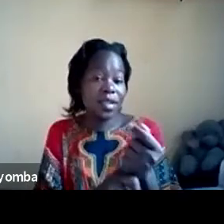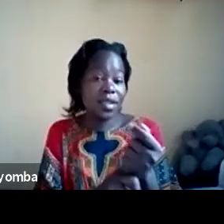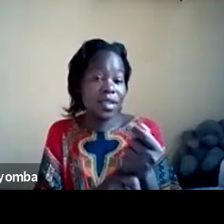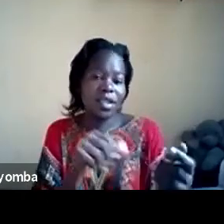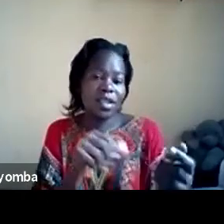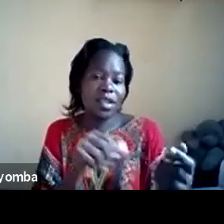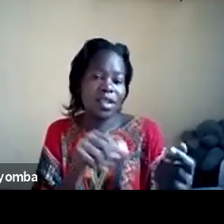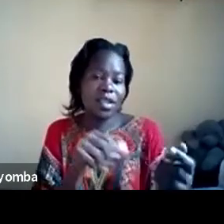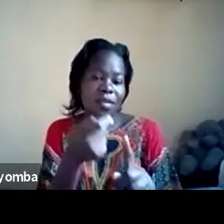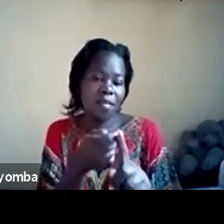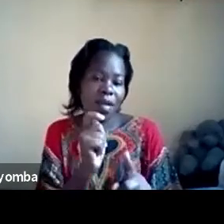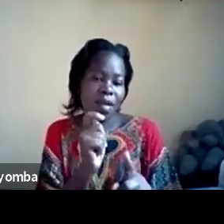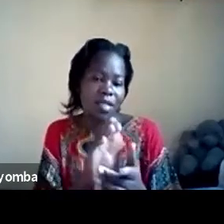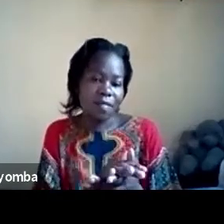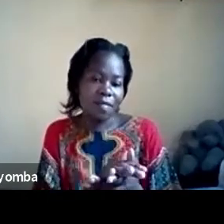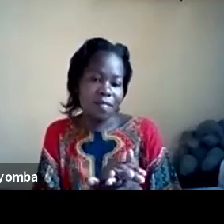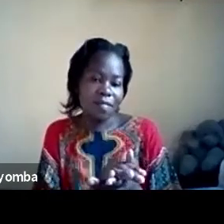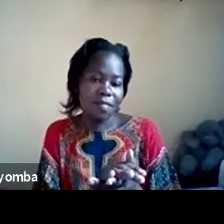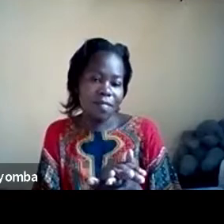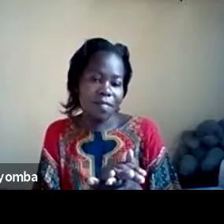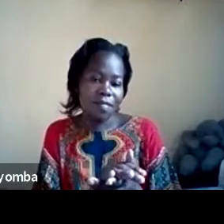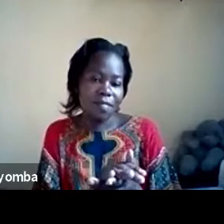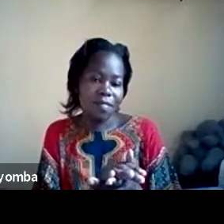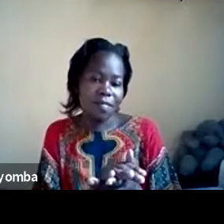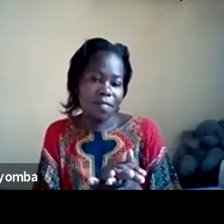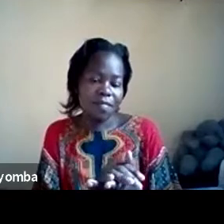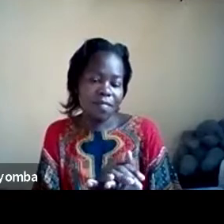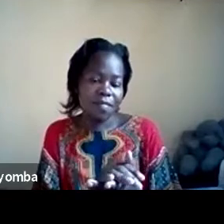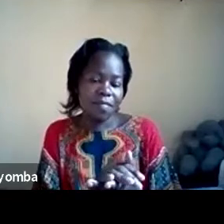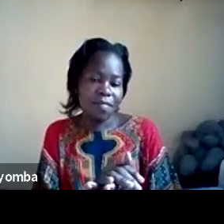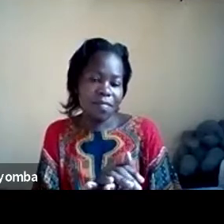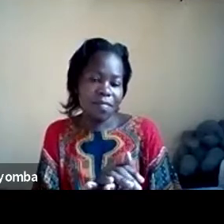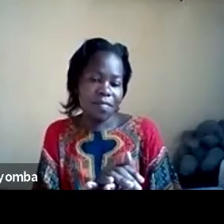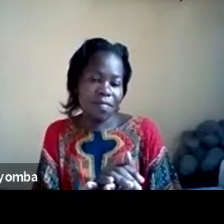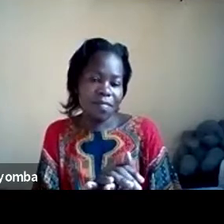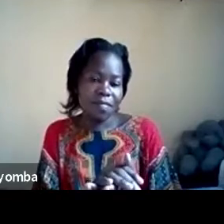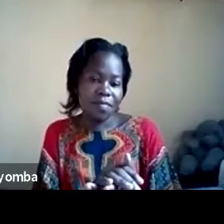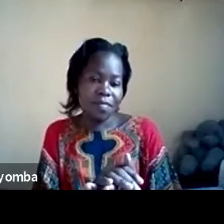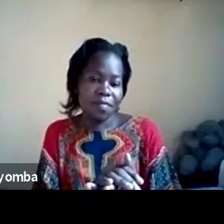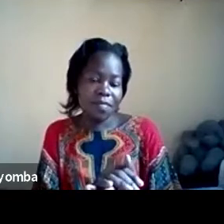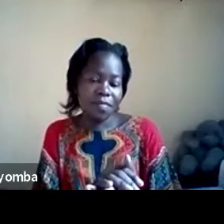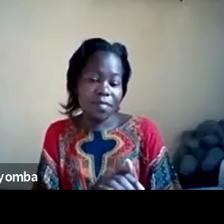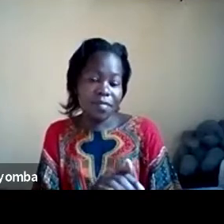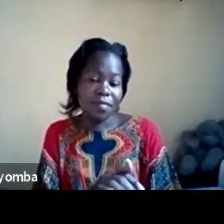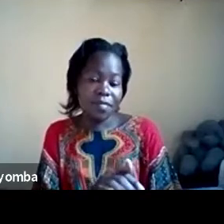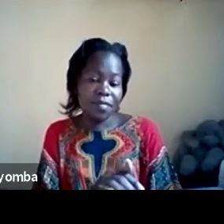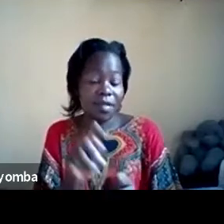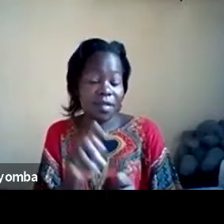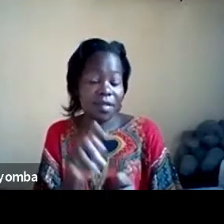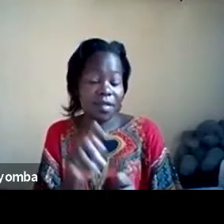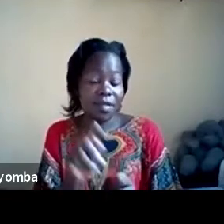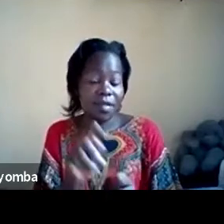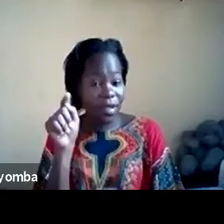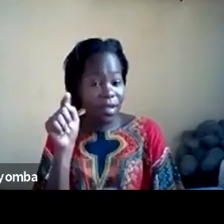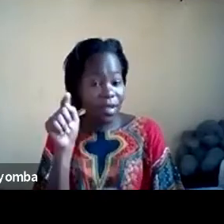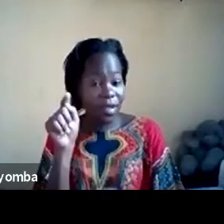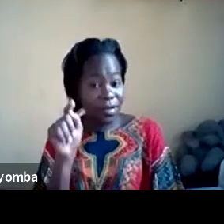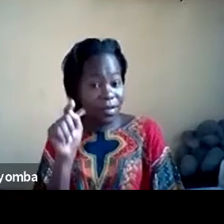to encourage and motivate the youth in Uganda that this is one of the